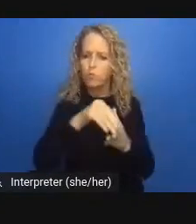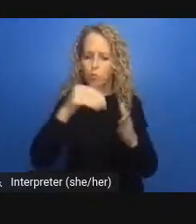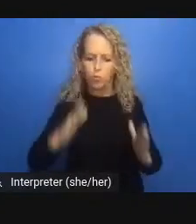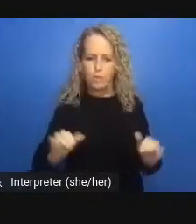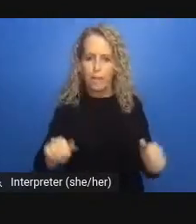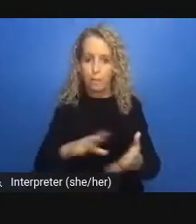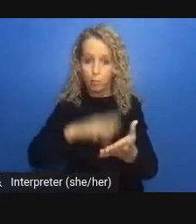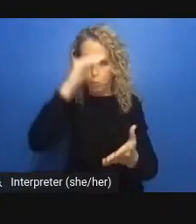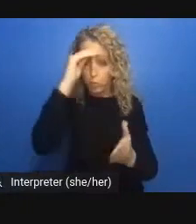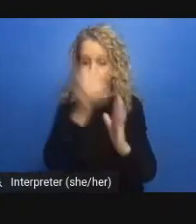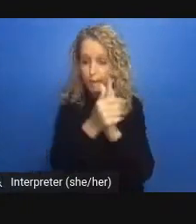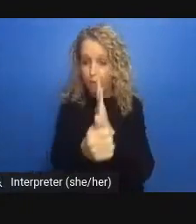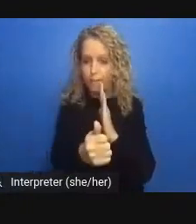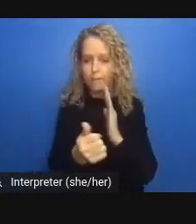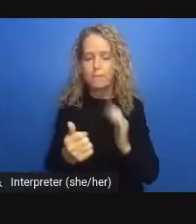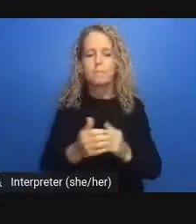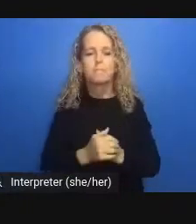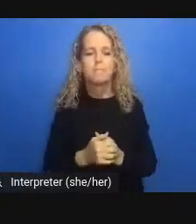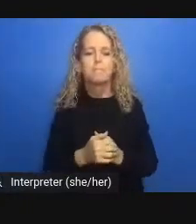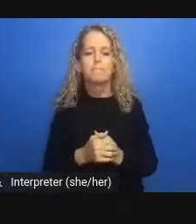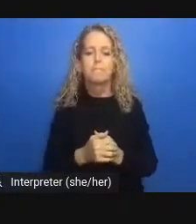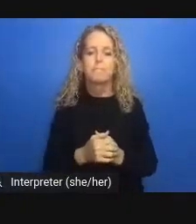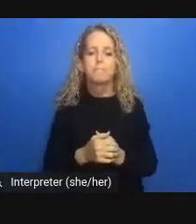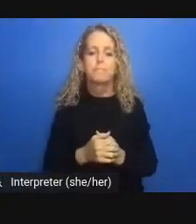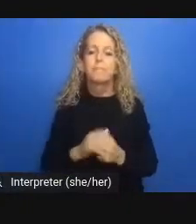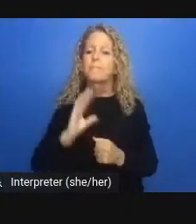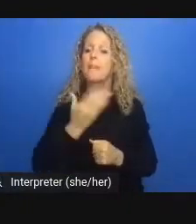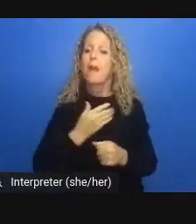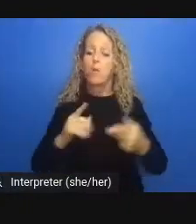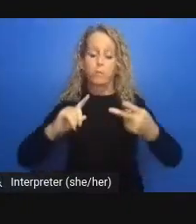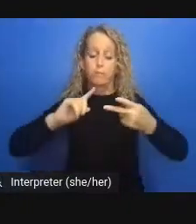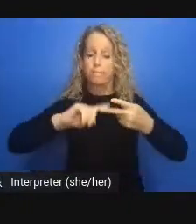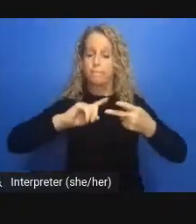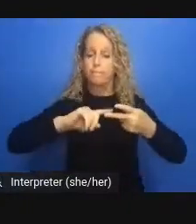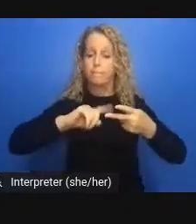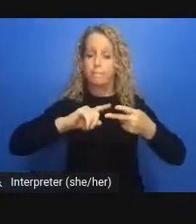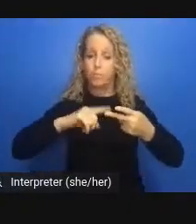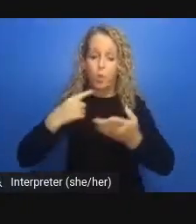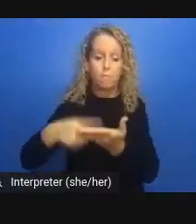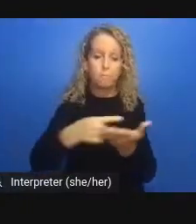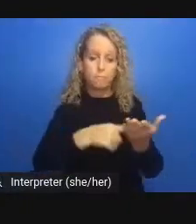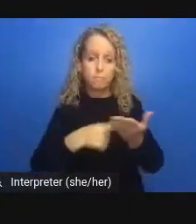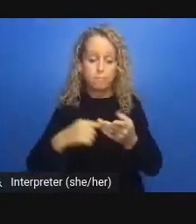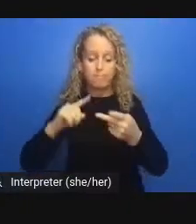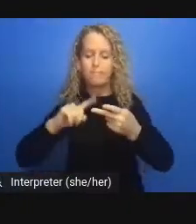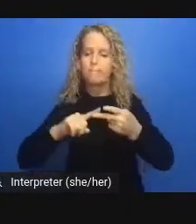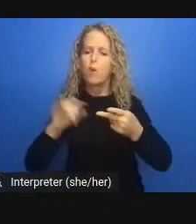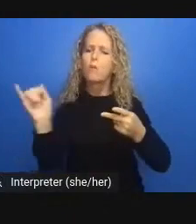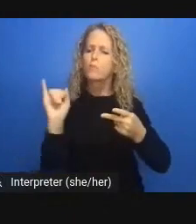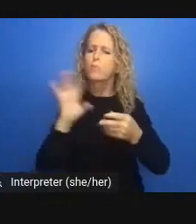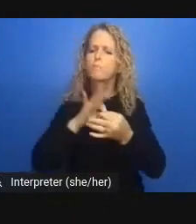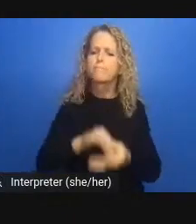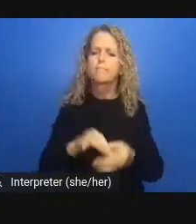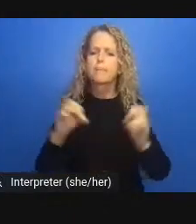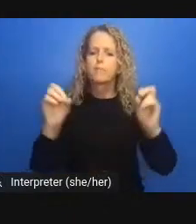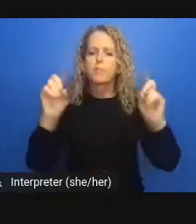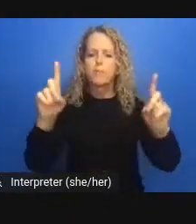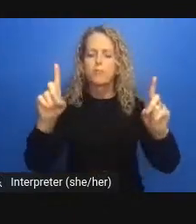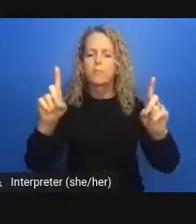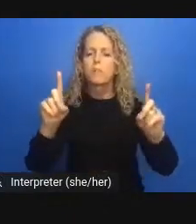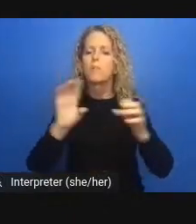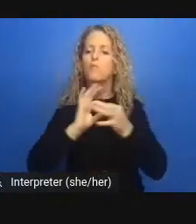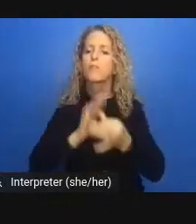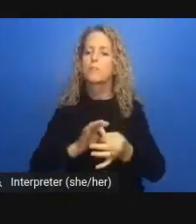the second recommendation that came out of our work is also around education, and this is around lifelong